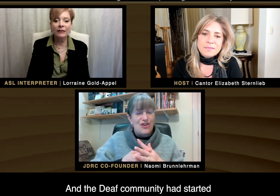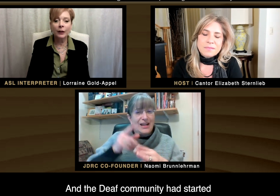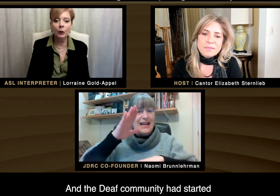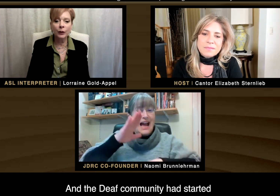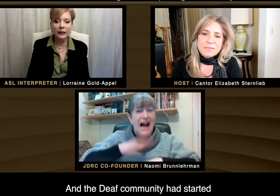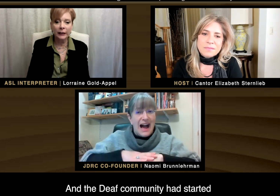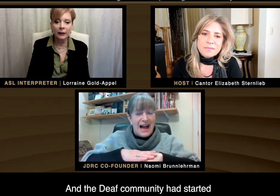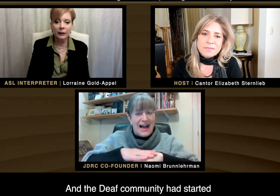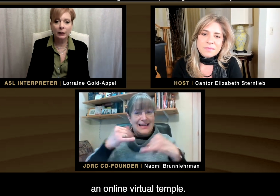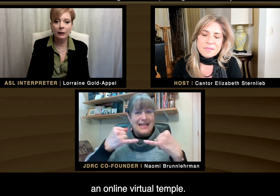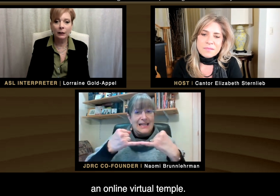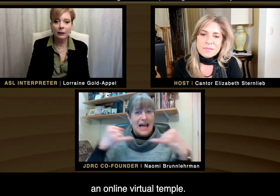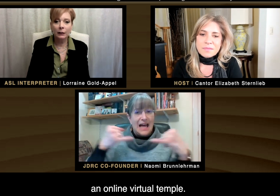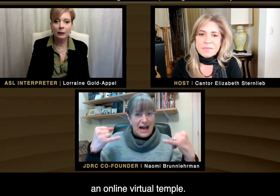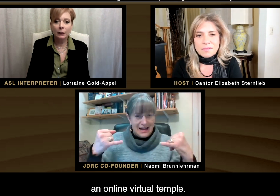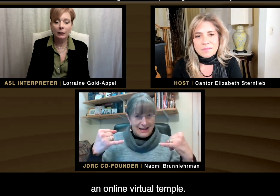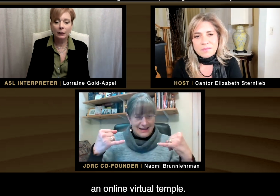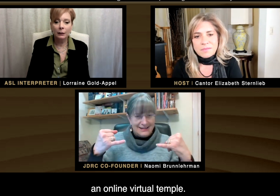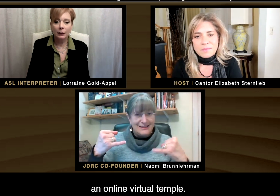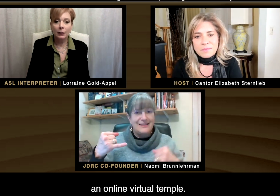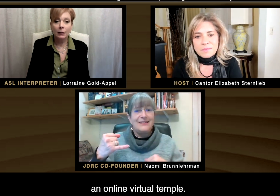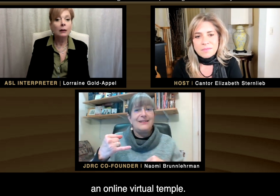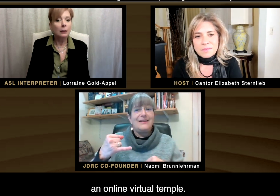And the deaf community